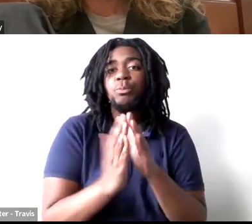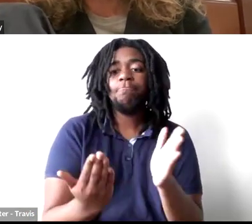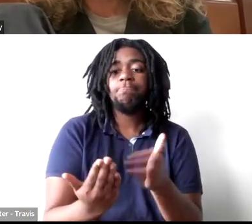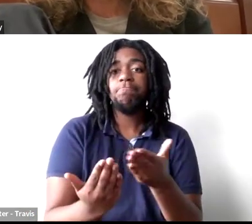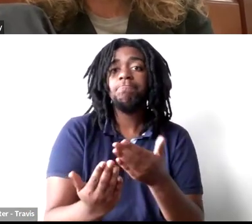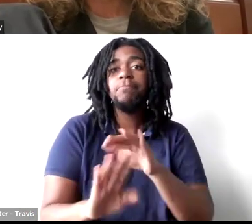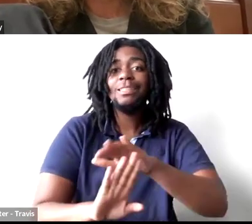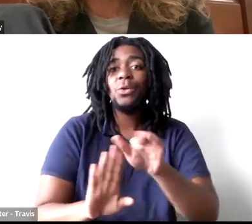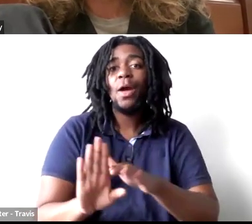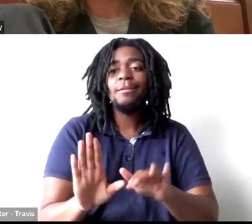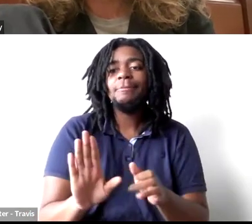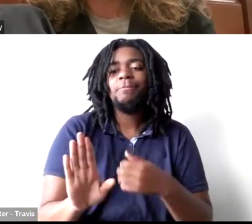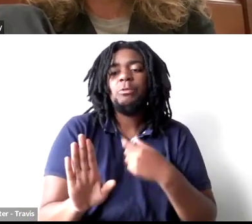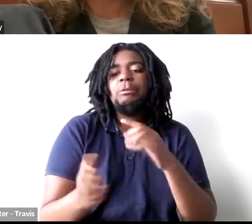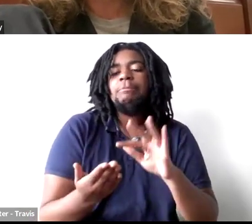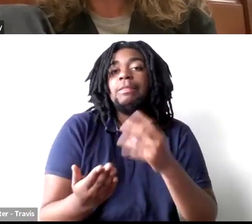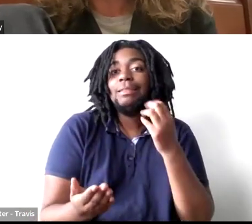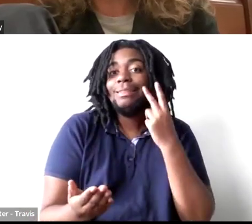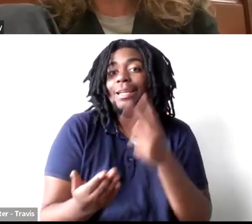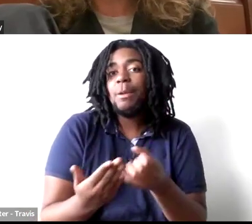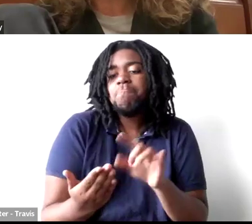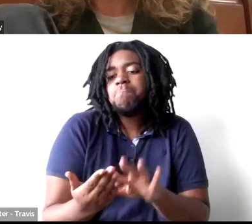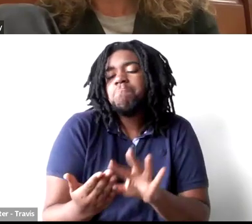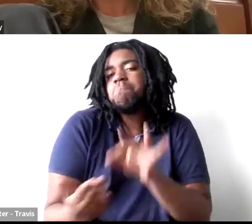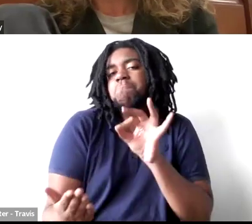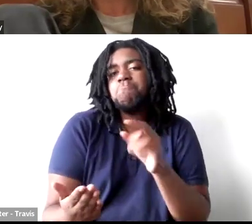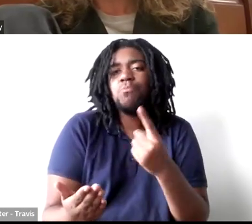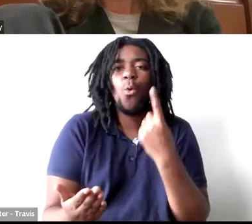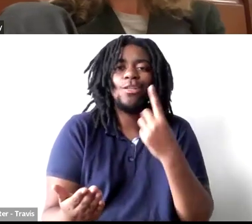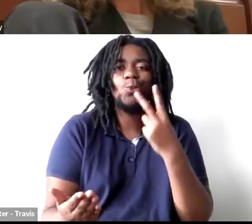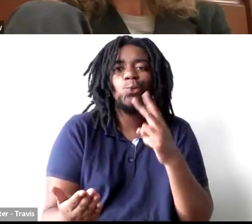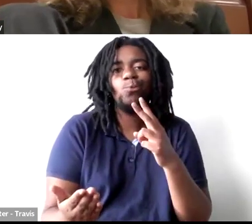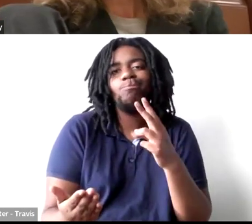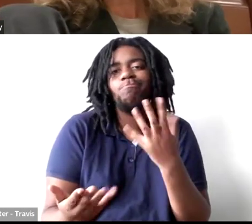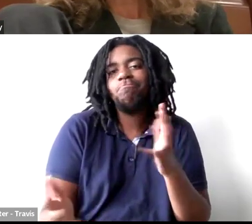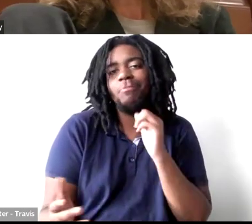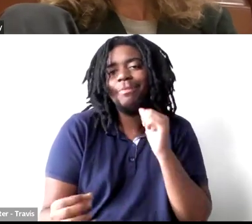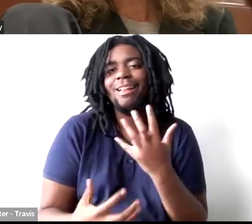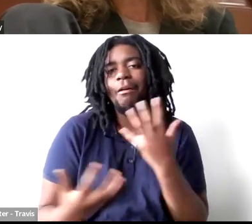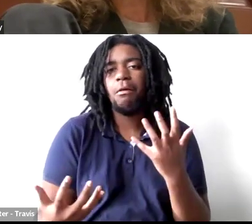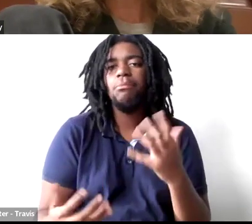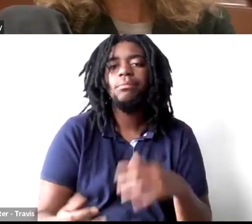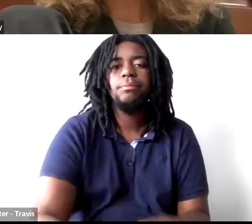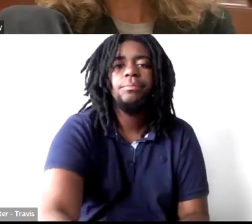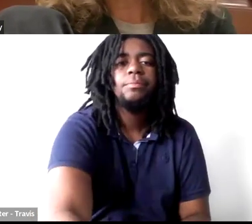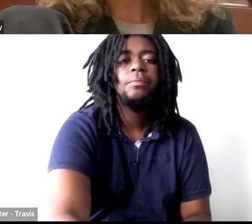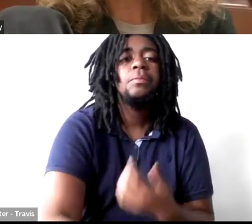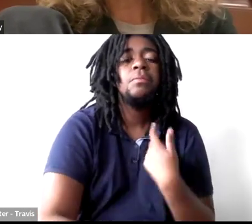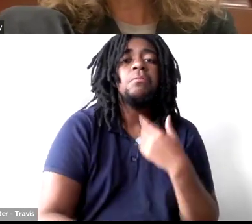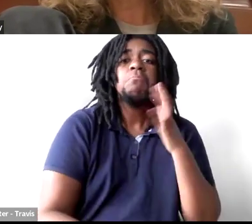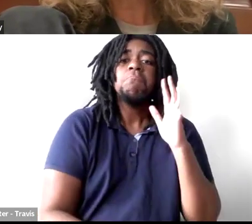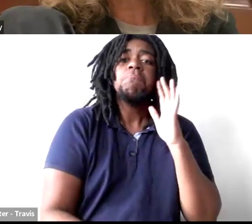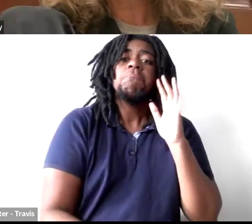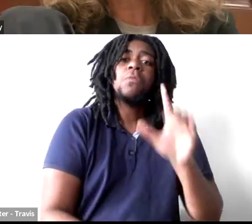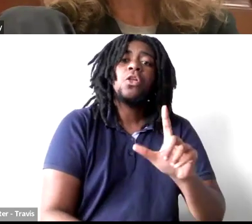not something you see a lot of, but you see it from time to time. I might add that you